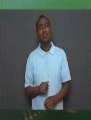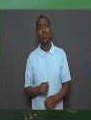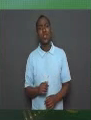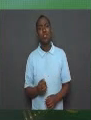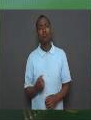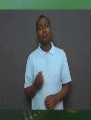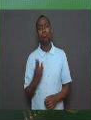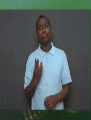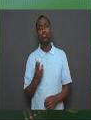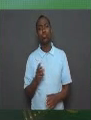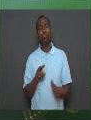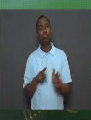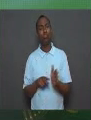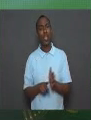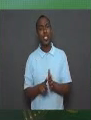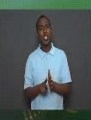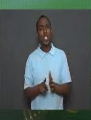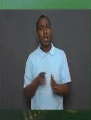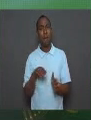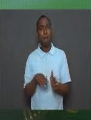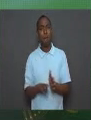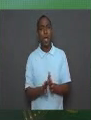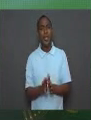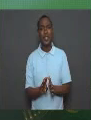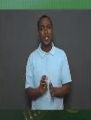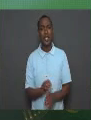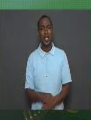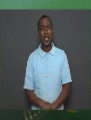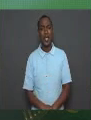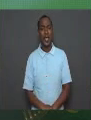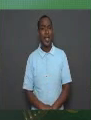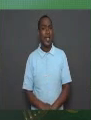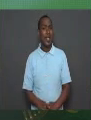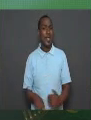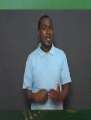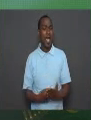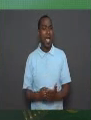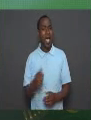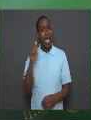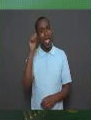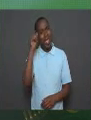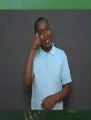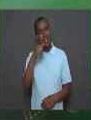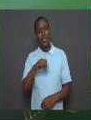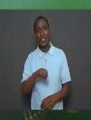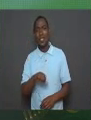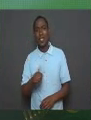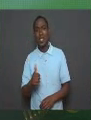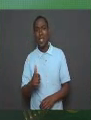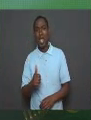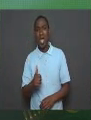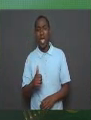many viruses and bacteria that cause AIDS and other